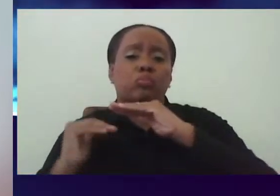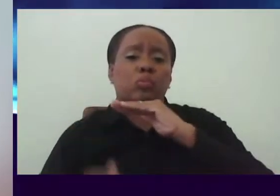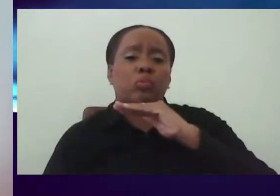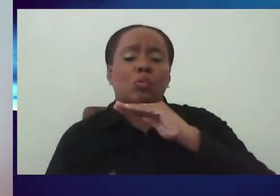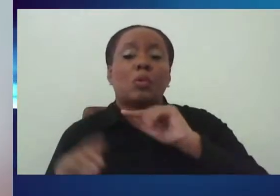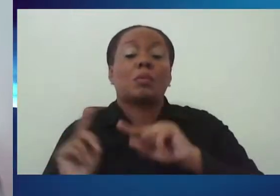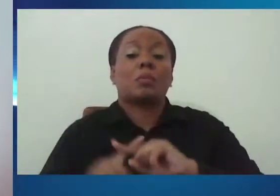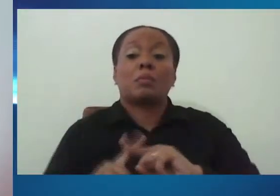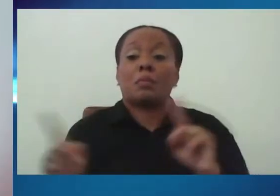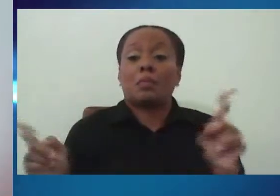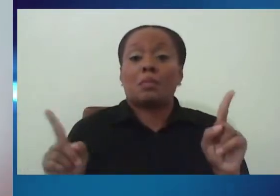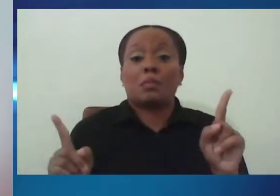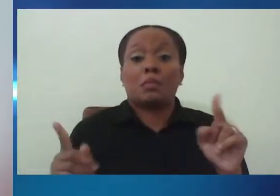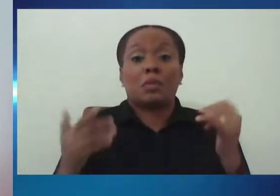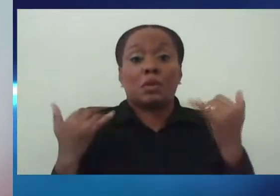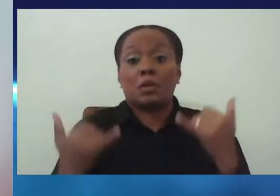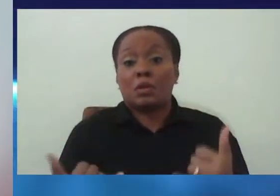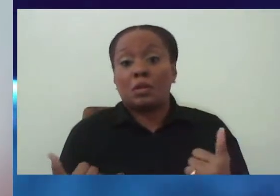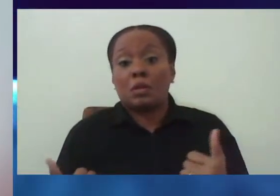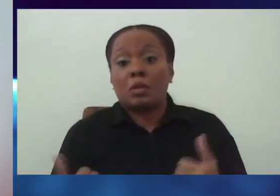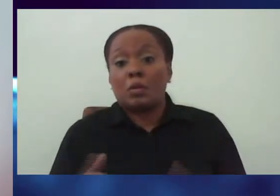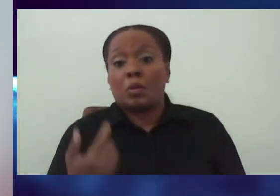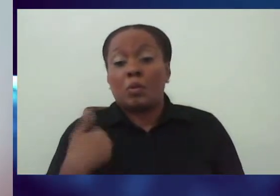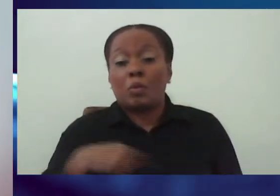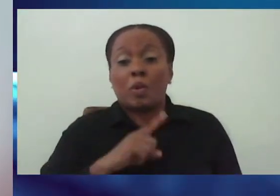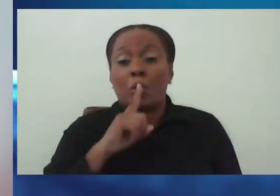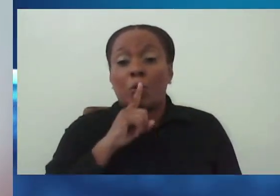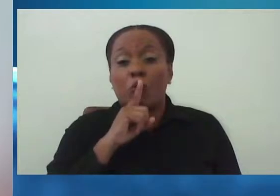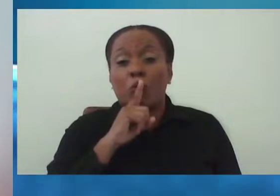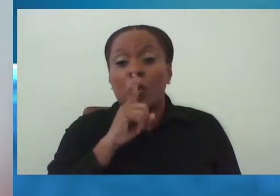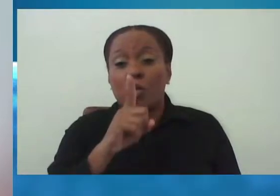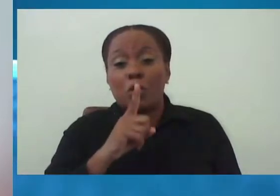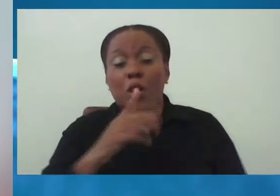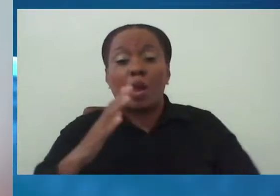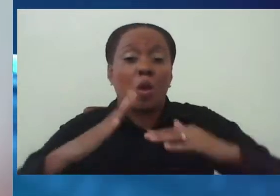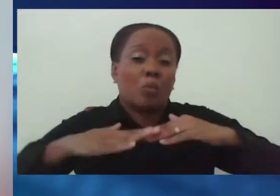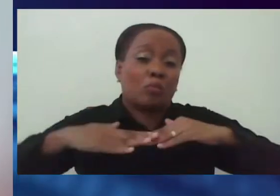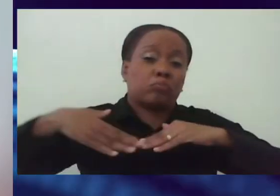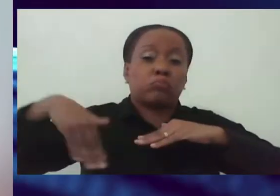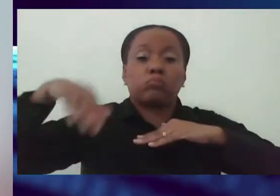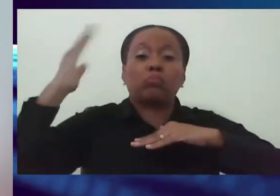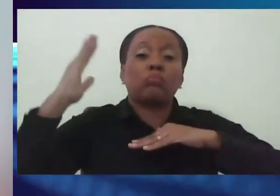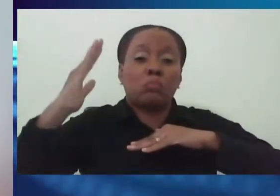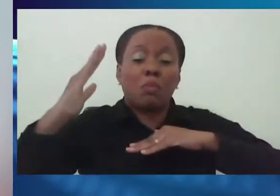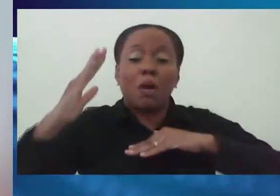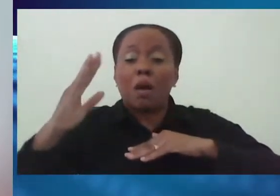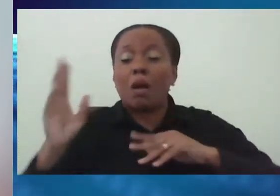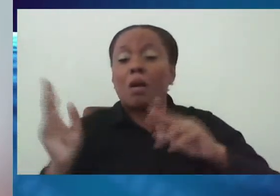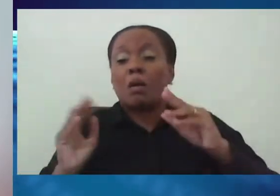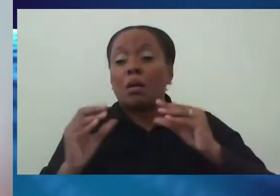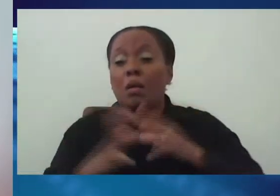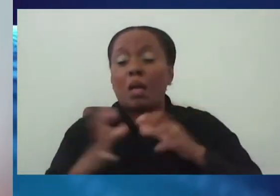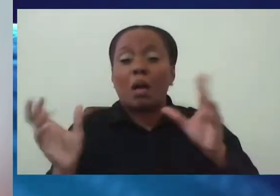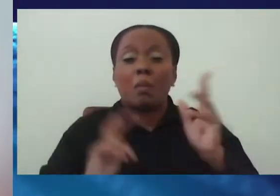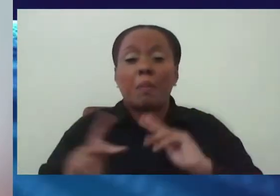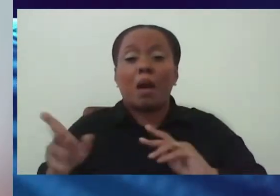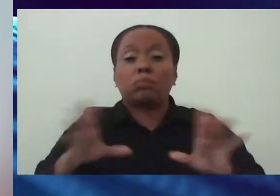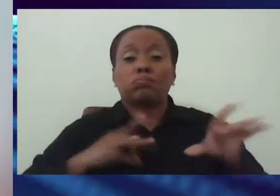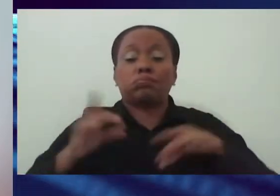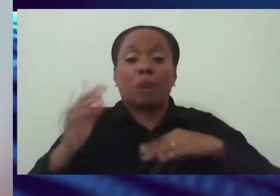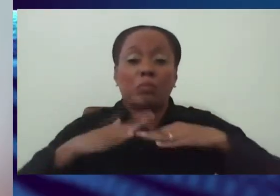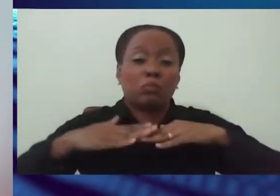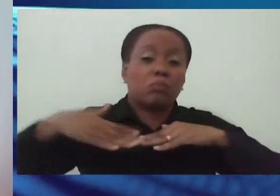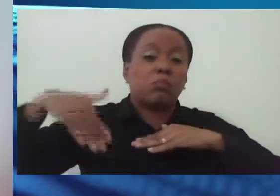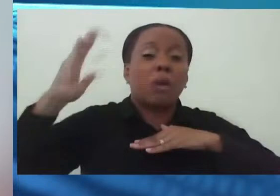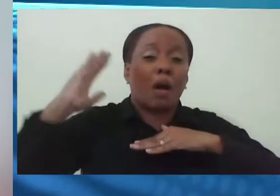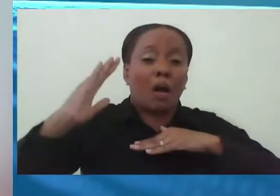days, at above 16, above 1,700 cases per 100,000 population. And